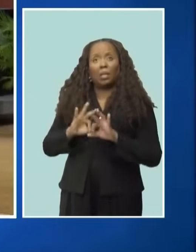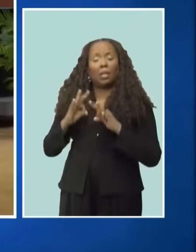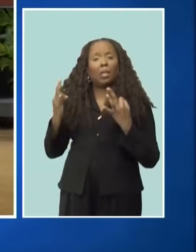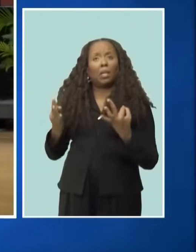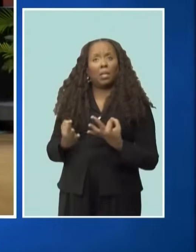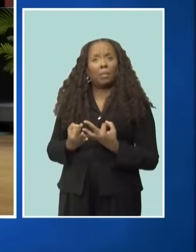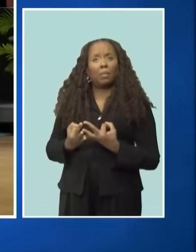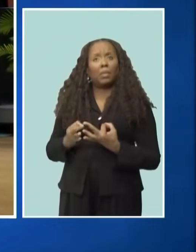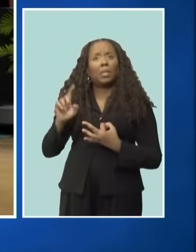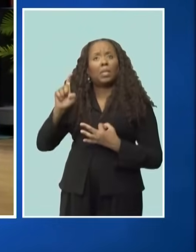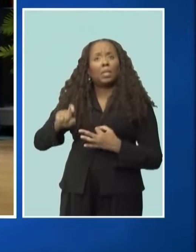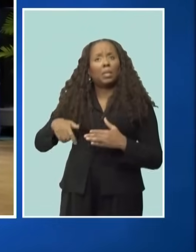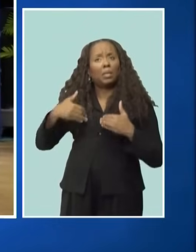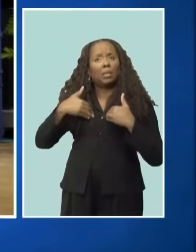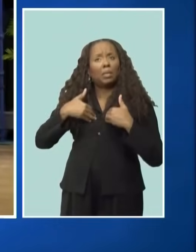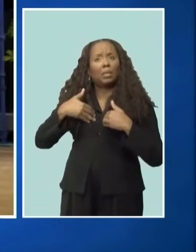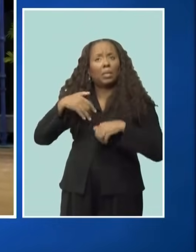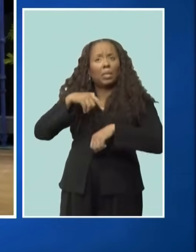that understanding